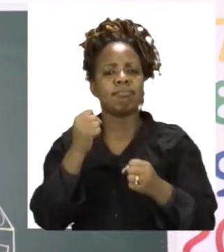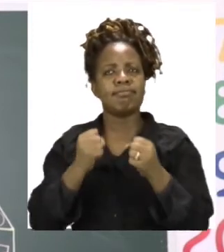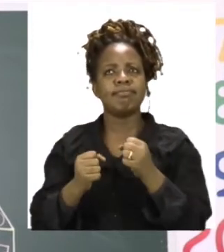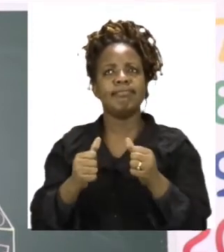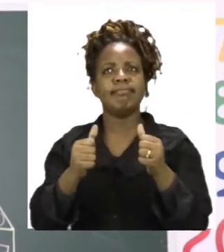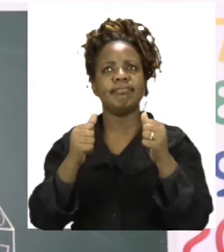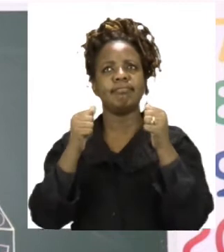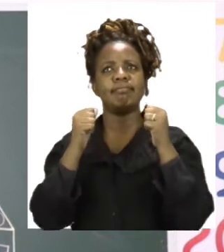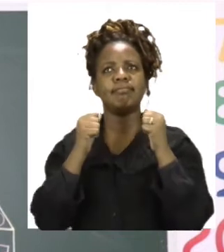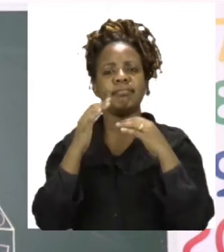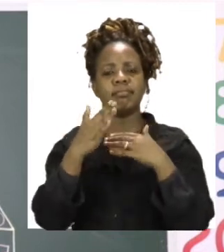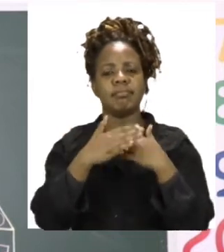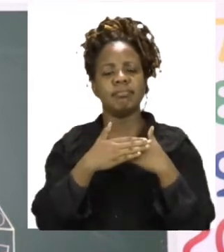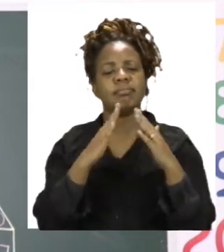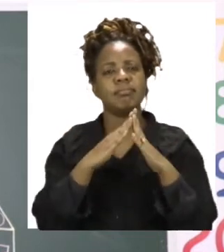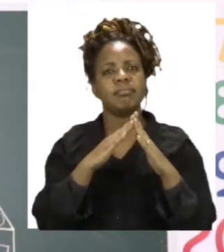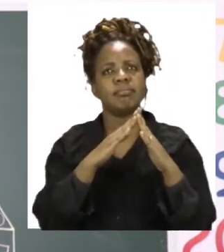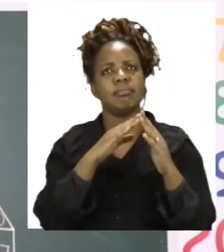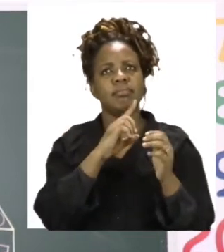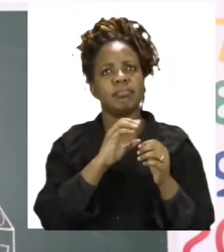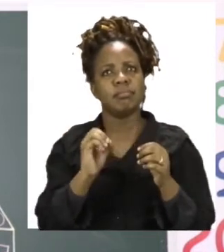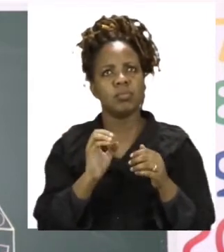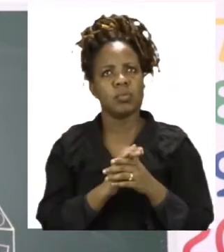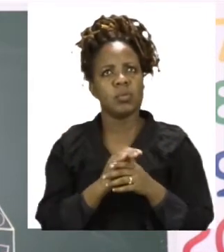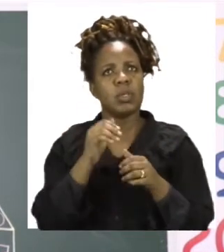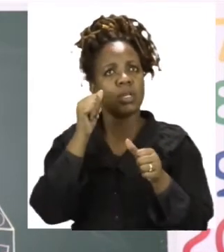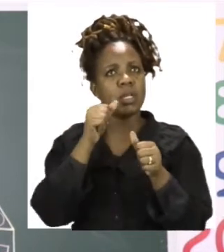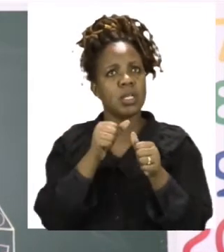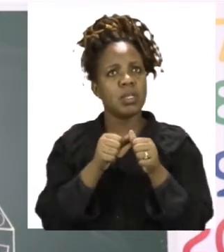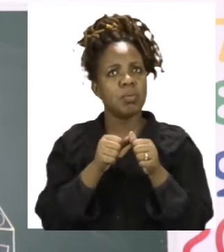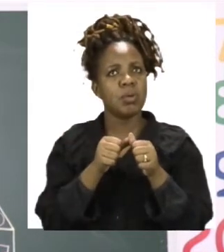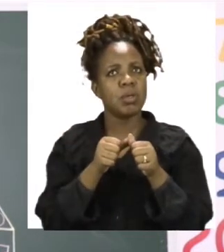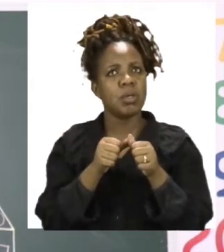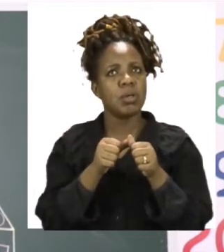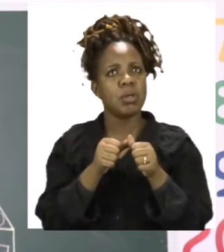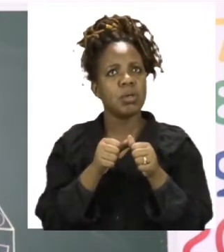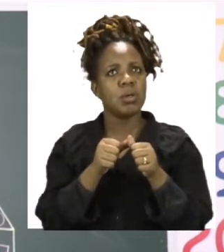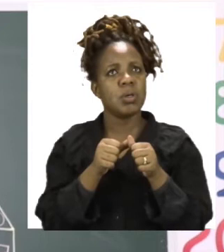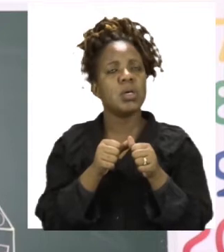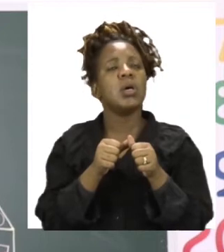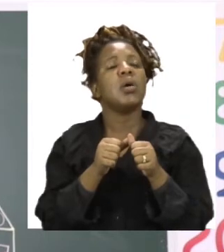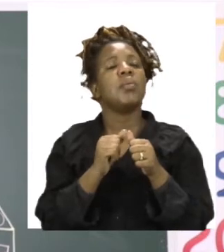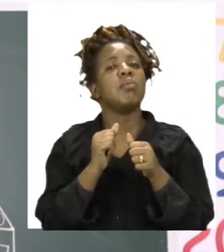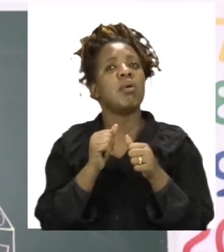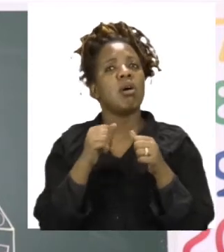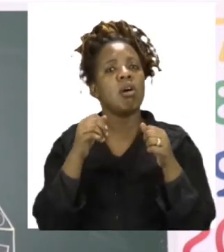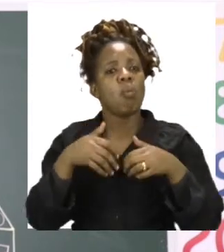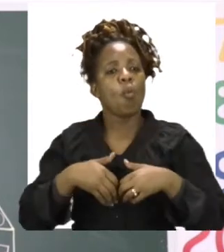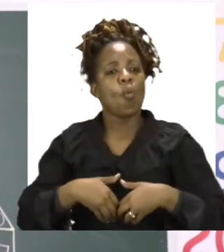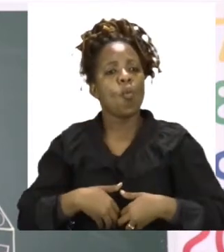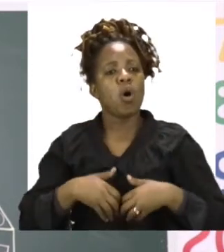house 10? Remember, the hungry lion is waiting for him. So if he takes the wrong house, he will